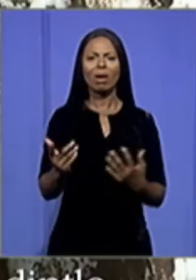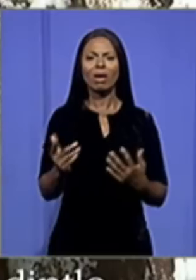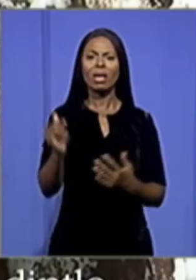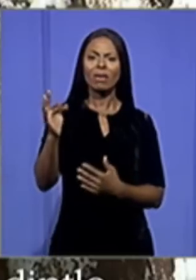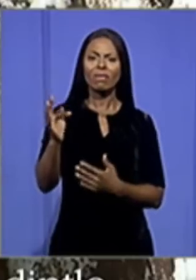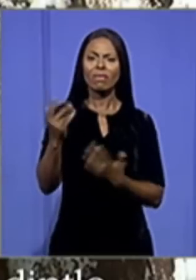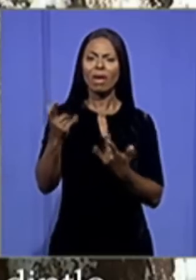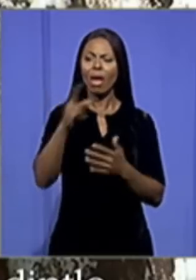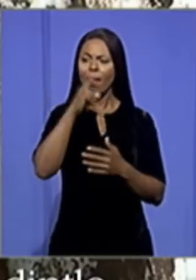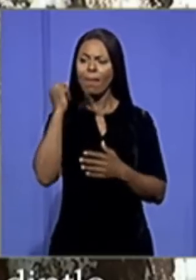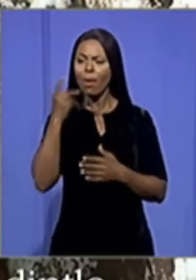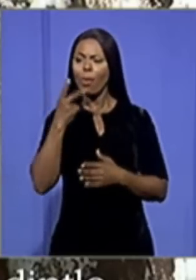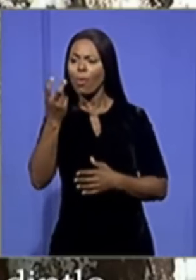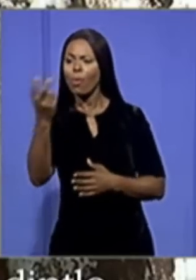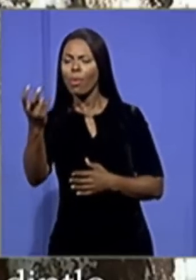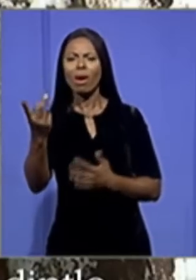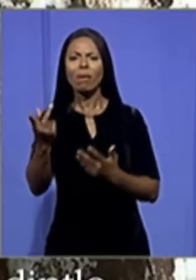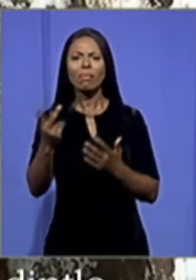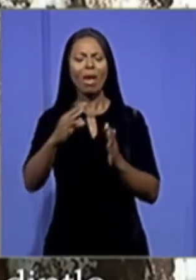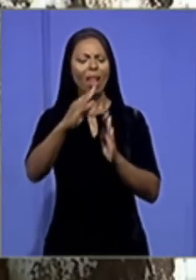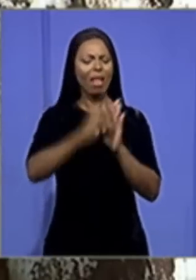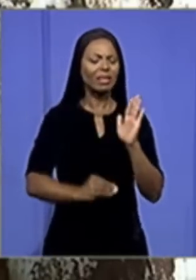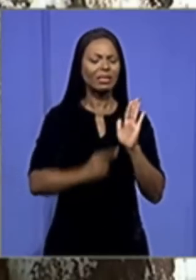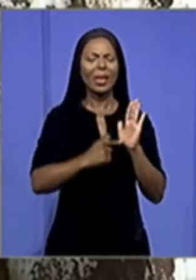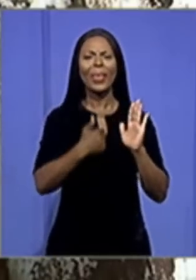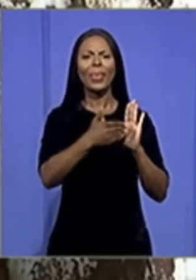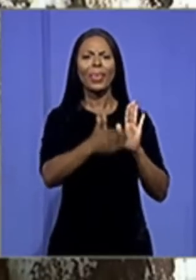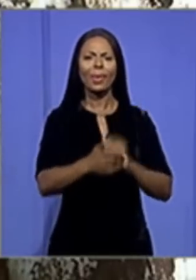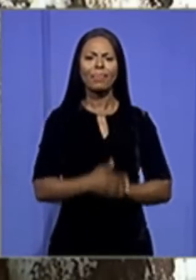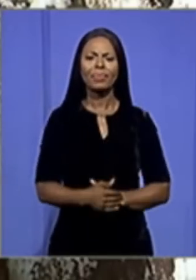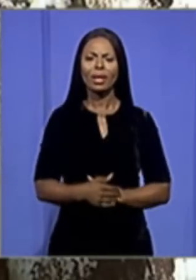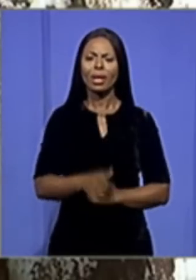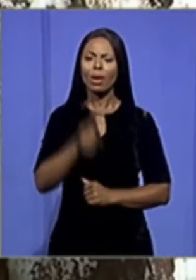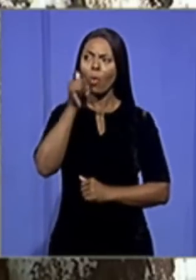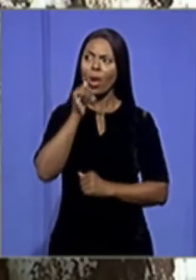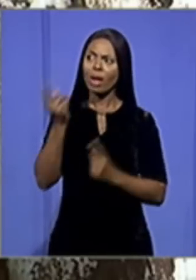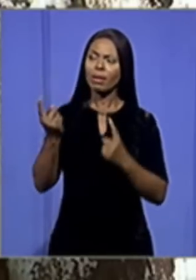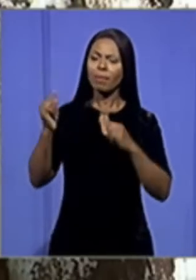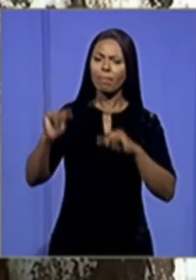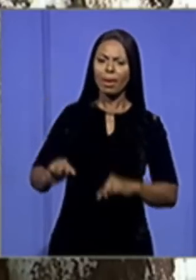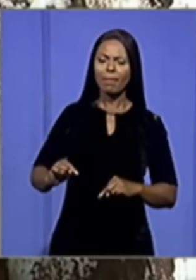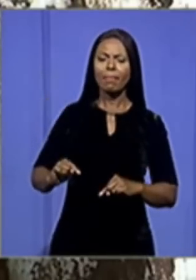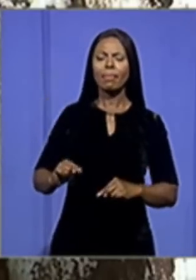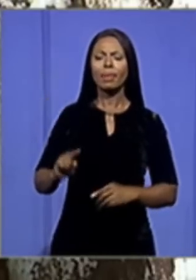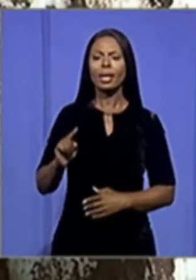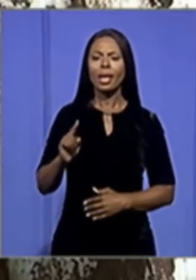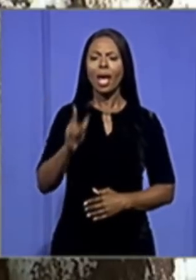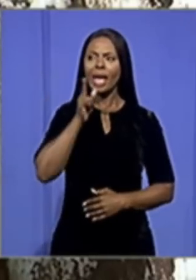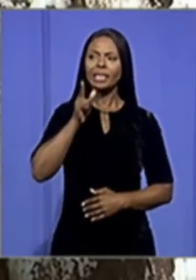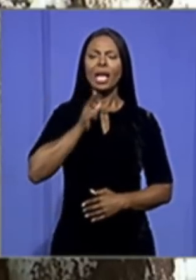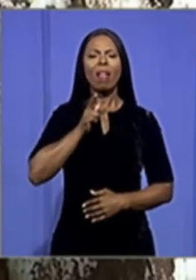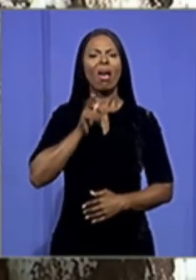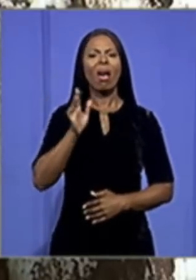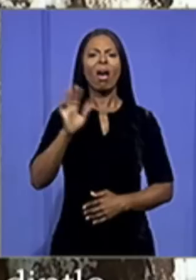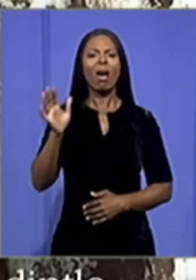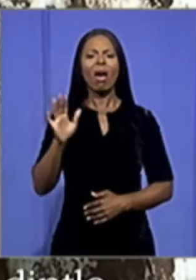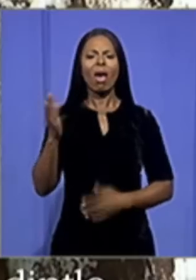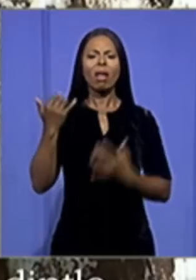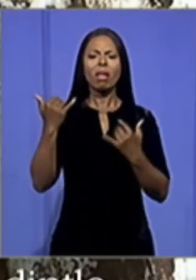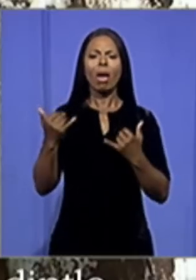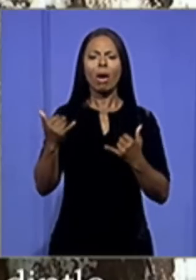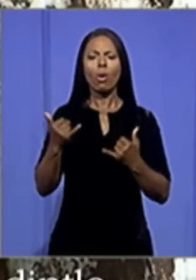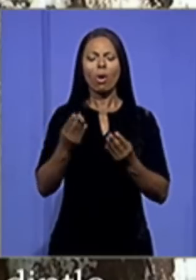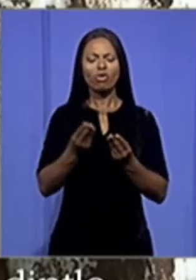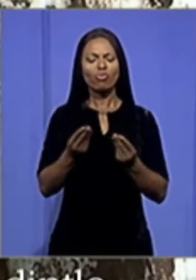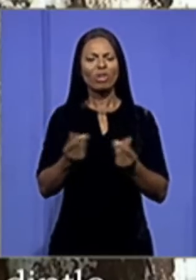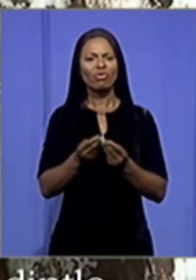thuso. Ke bona fela batho ba sa tlhagele mo go nna a ba tlile mo ba rene aba thole material